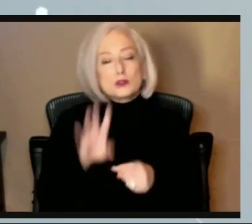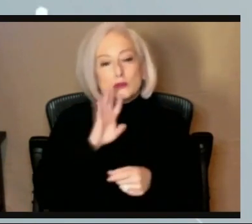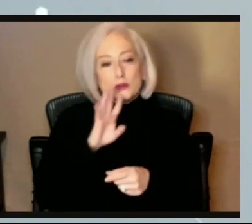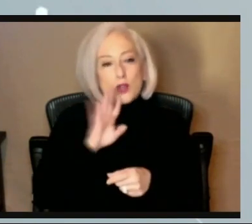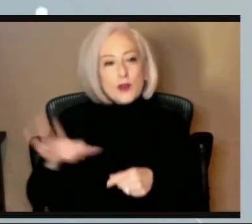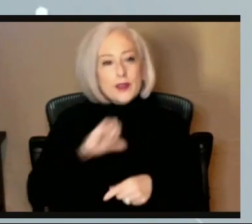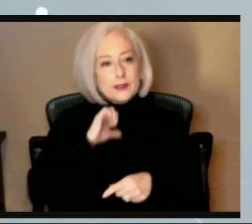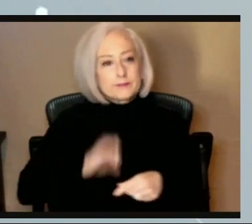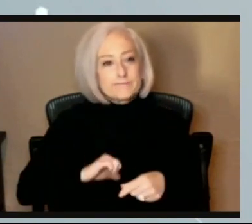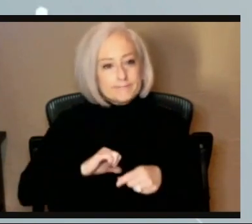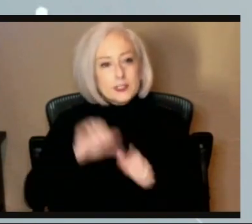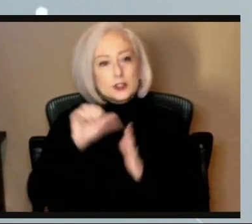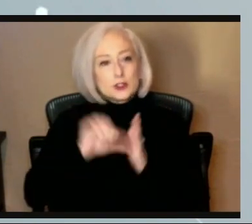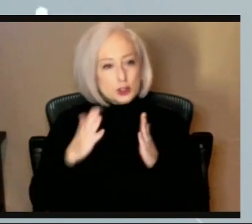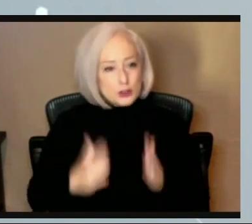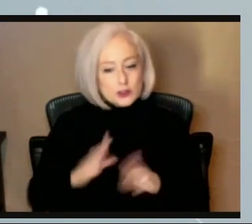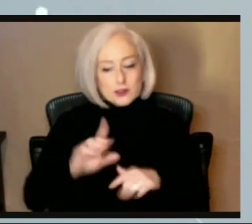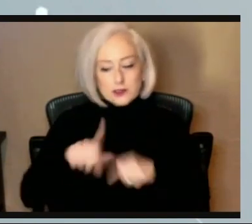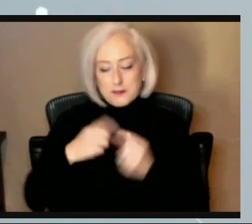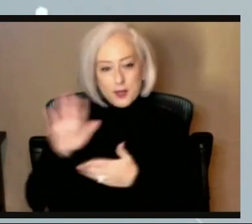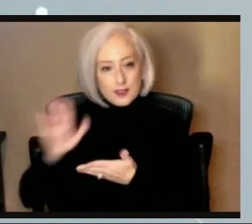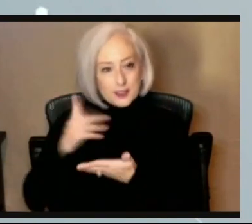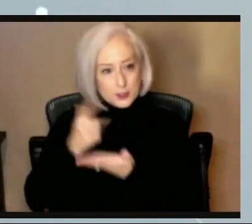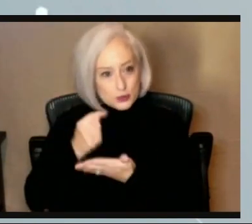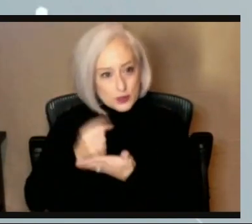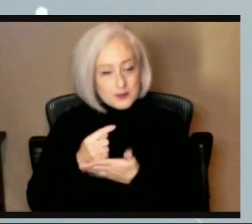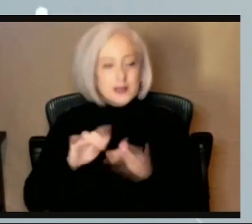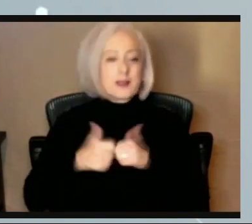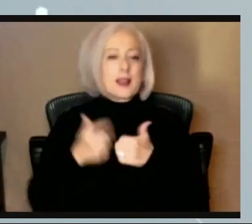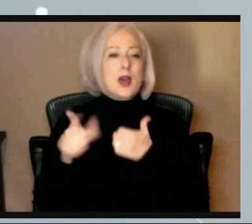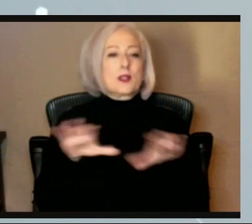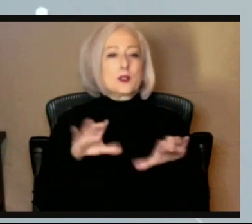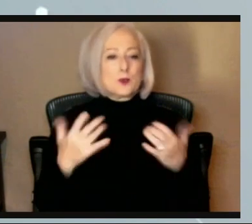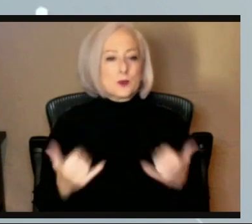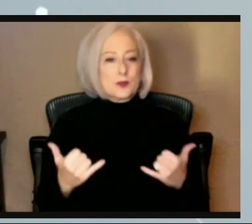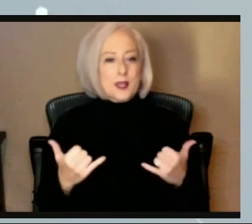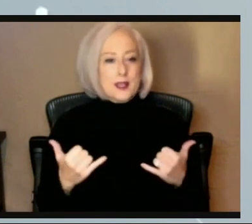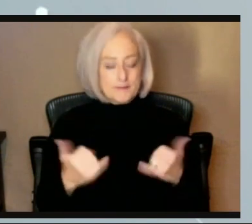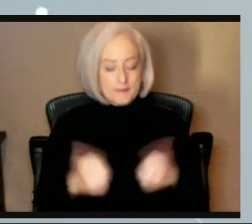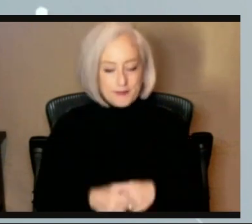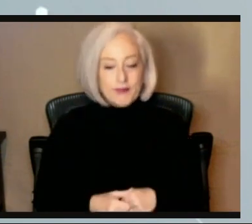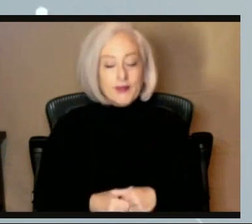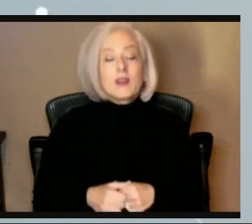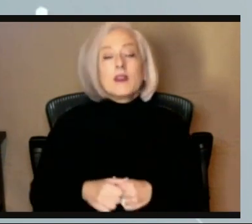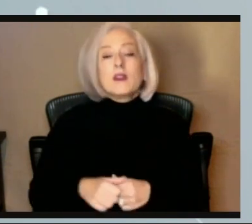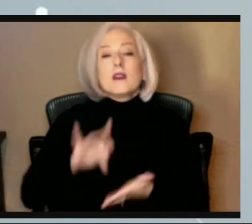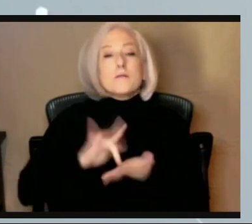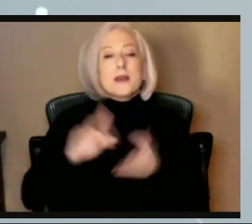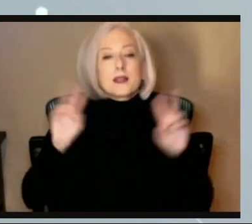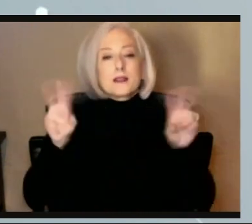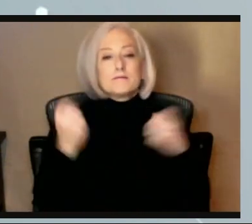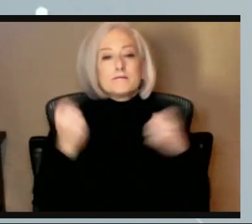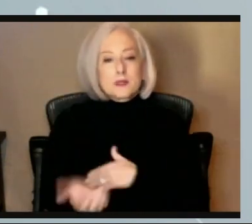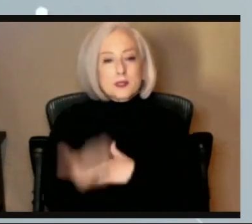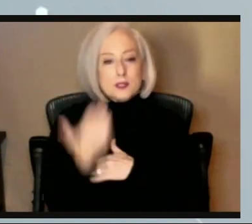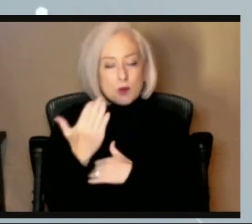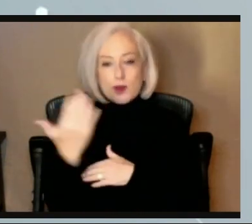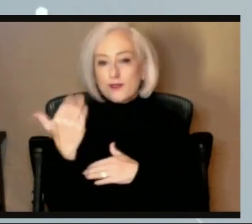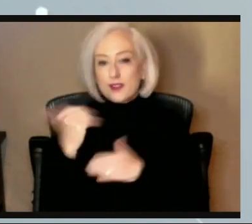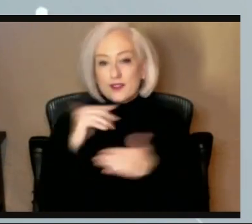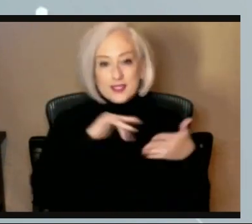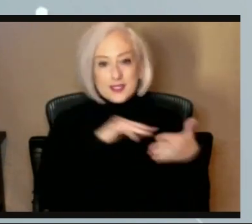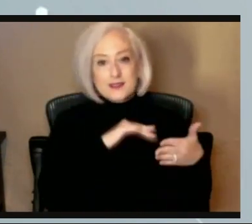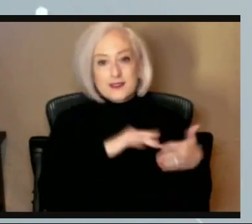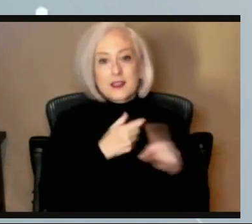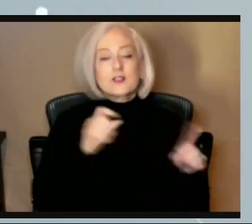treatment he received and how he's doing today. In medical headlines this morning, a new review of 15 studies by the United Kingdom Health